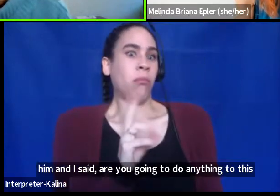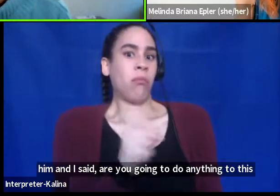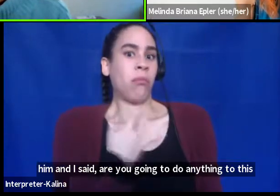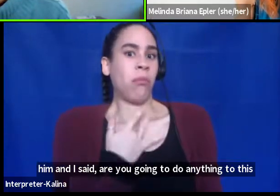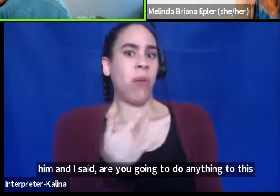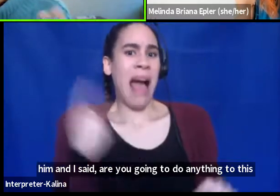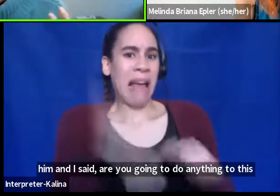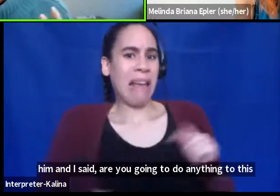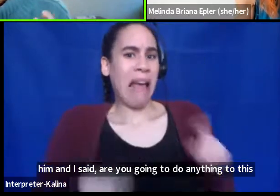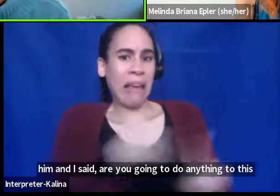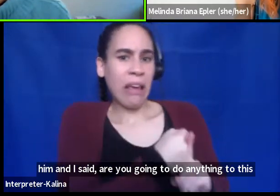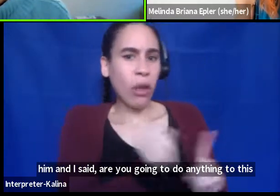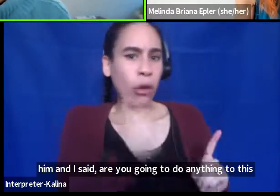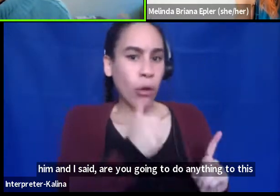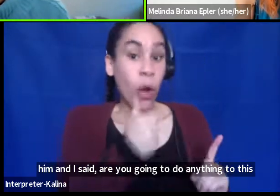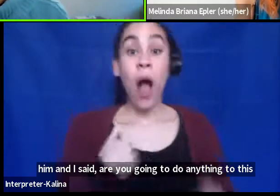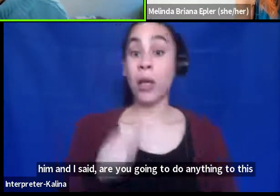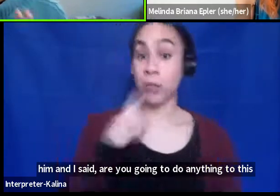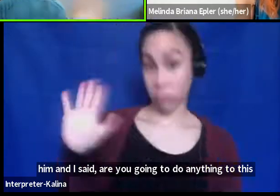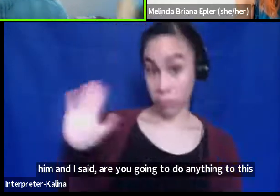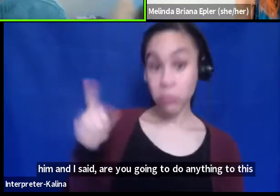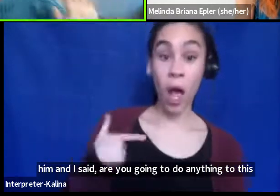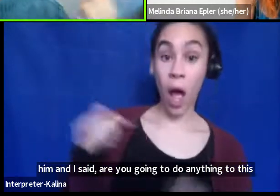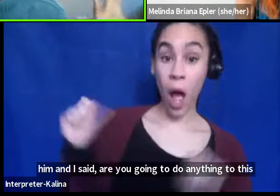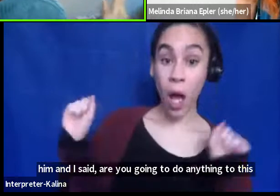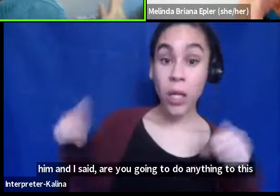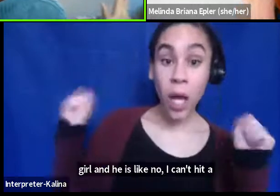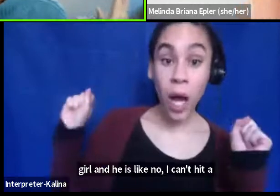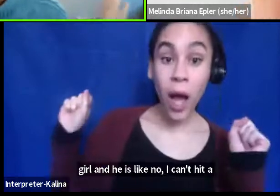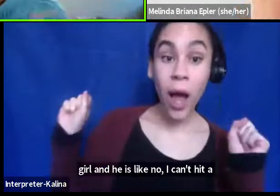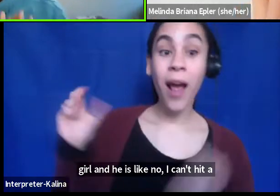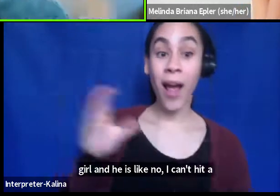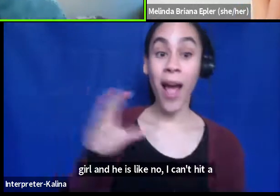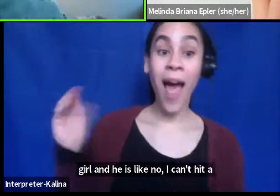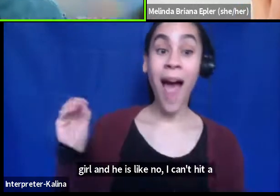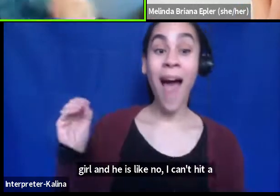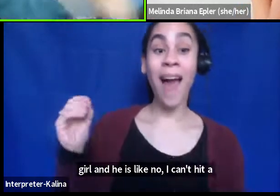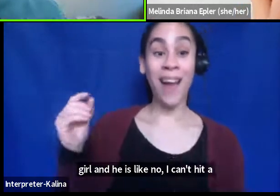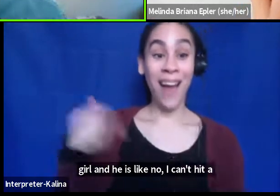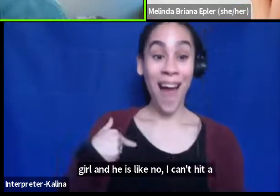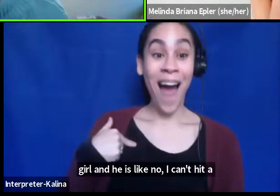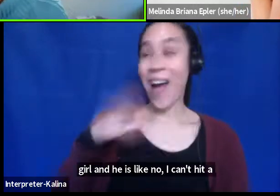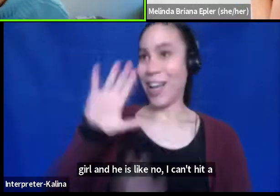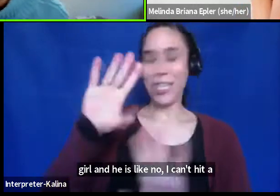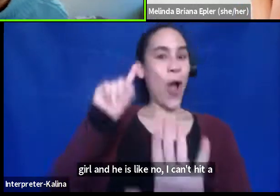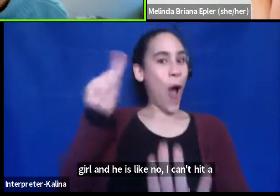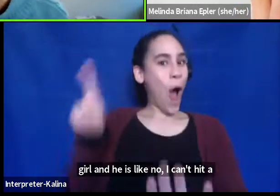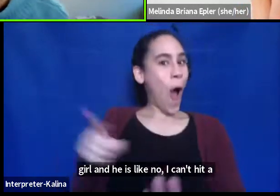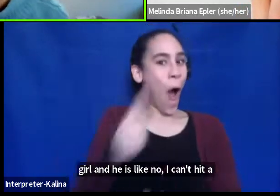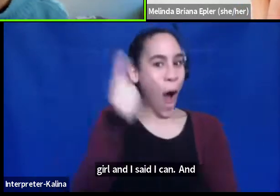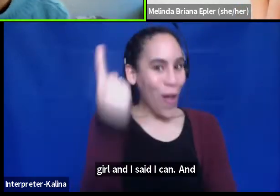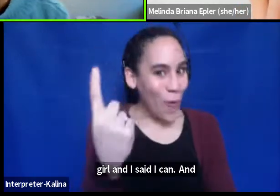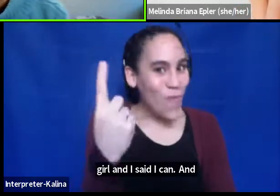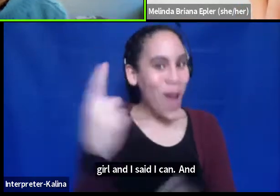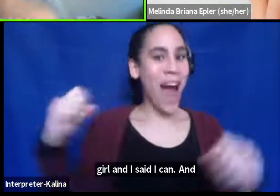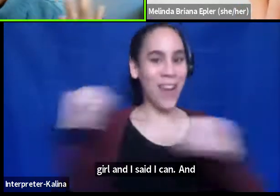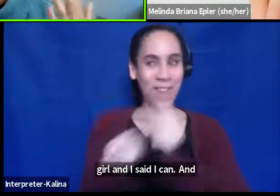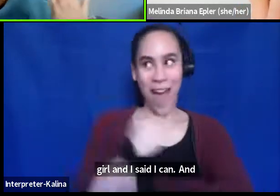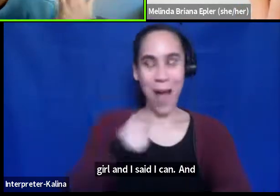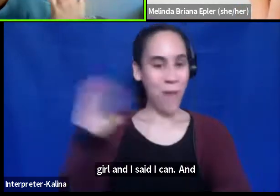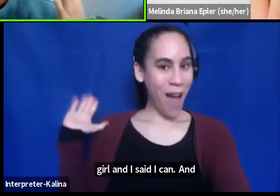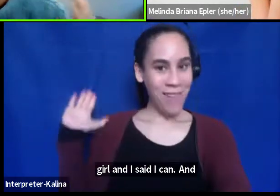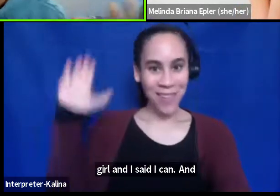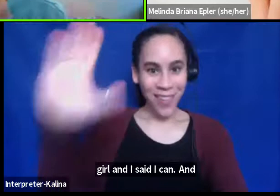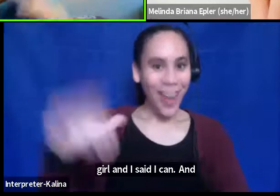hit a girl. And I said, well, I can. And it's the first and only like fight I've ever been in. But